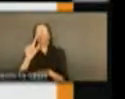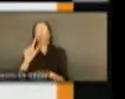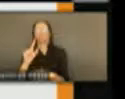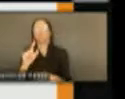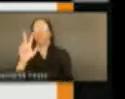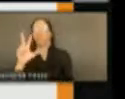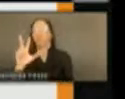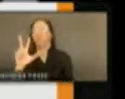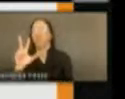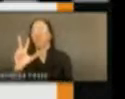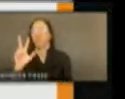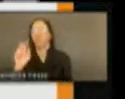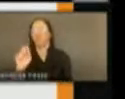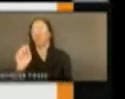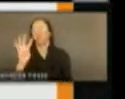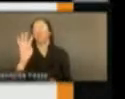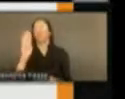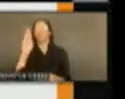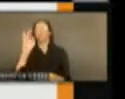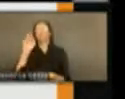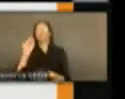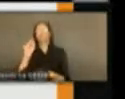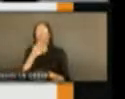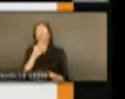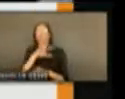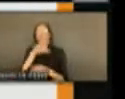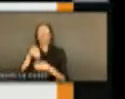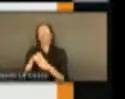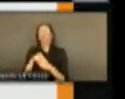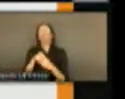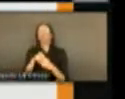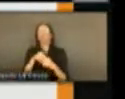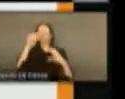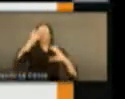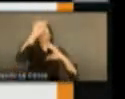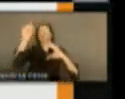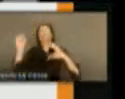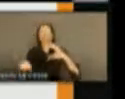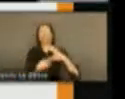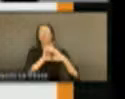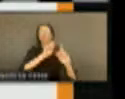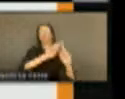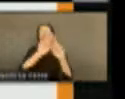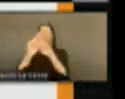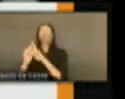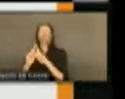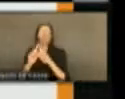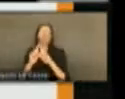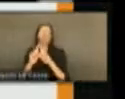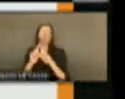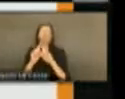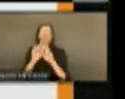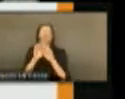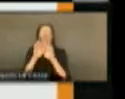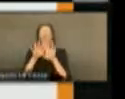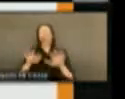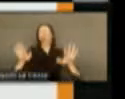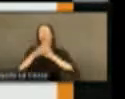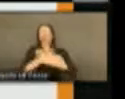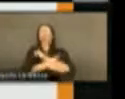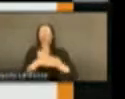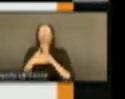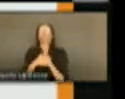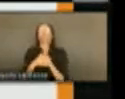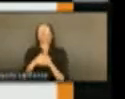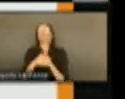programs countywide. A majority of these projects require years of planning and construction, while others